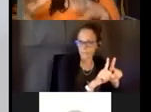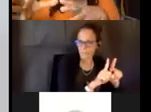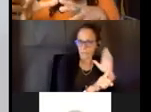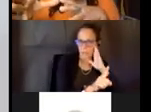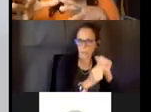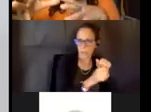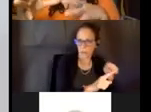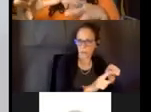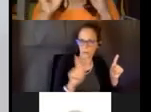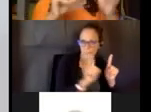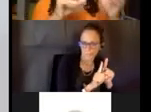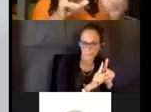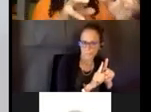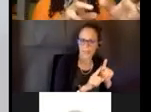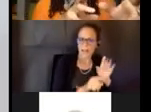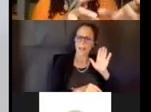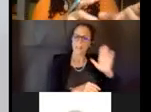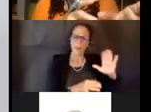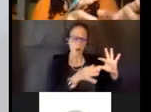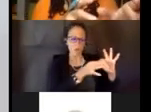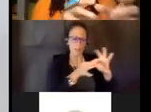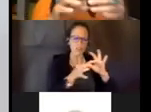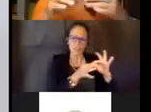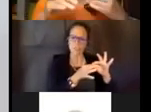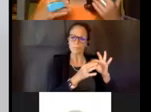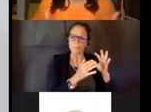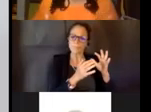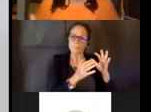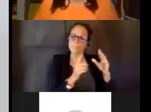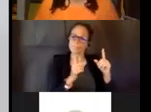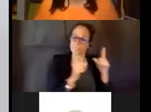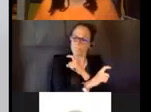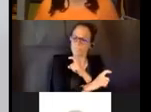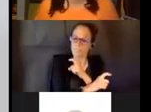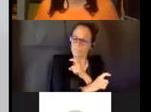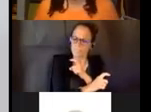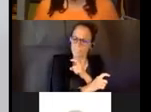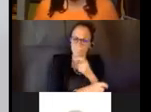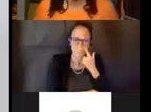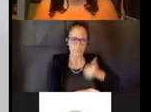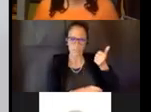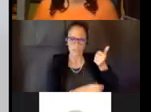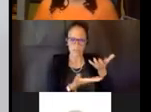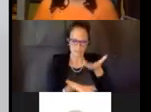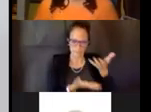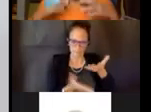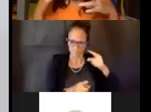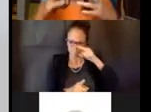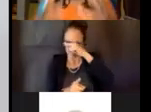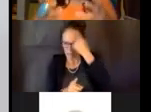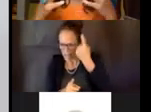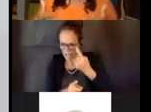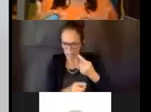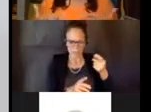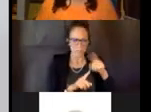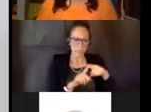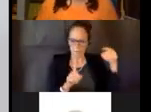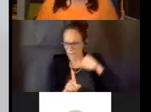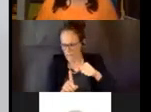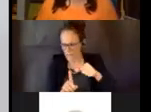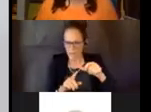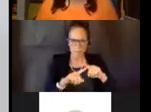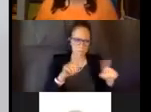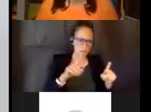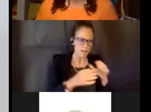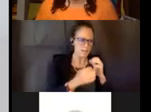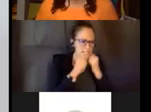She passed away, the new owner came on, but my parents still had to stay on for another few years because they always need to have somebody here caring for